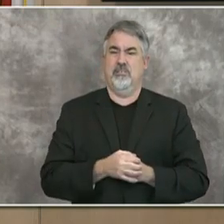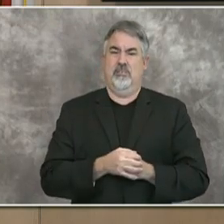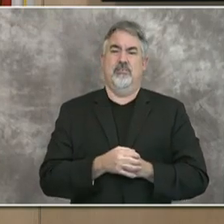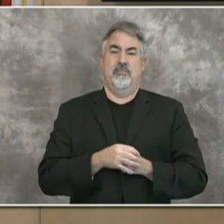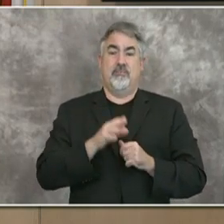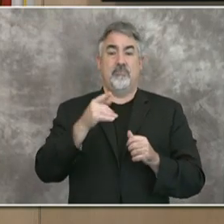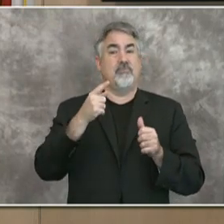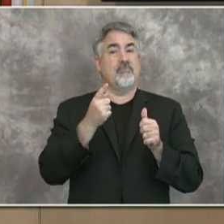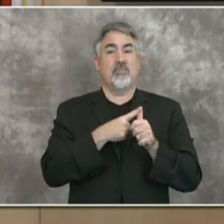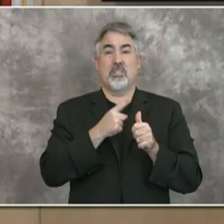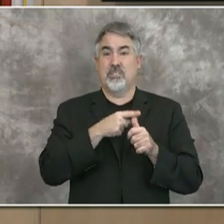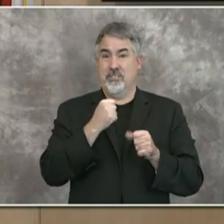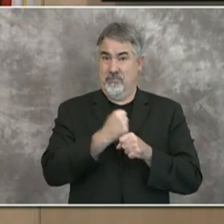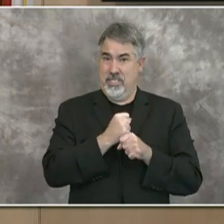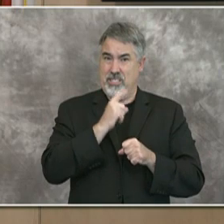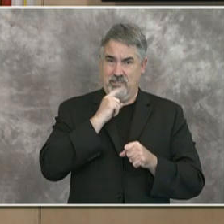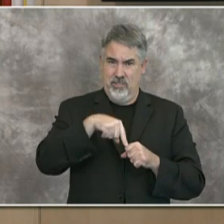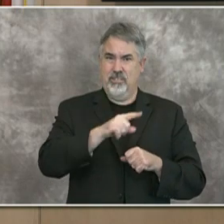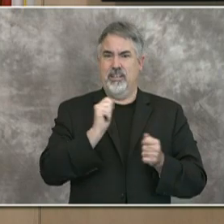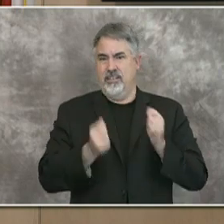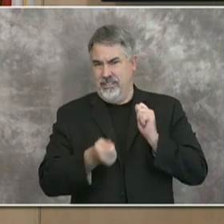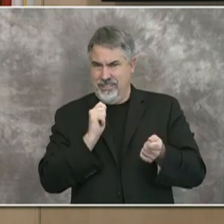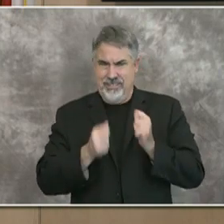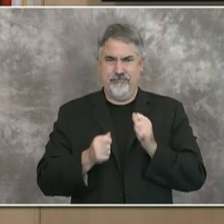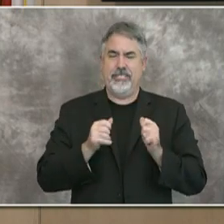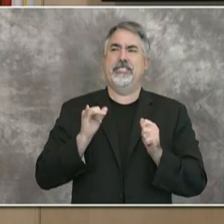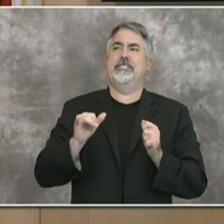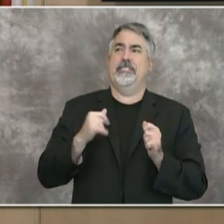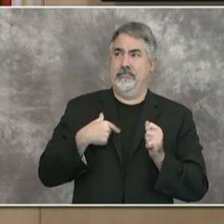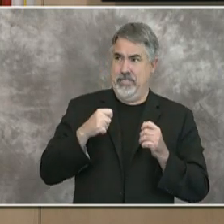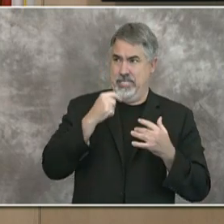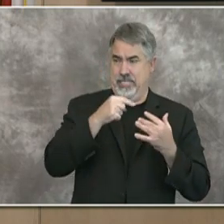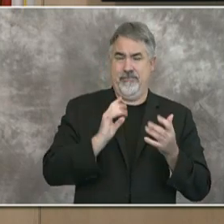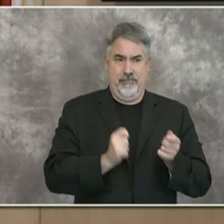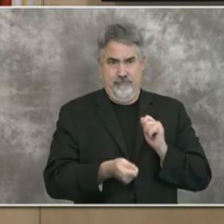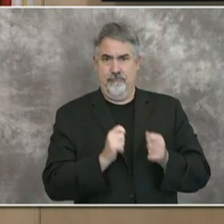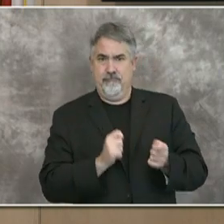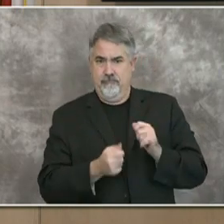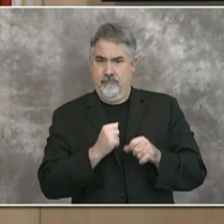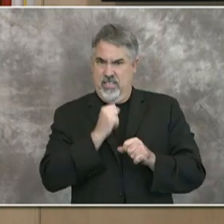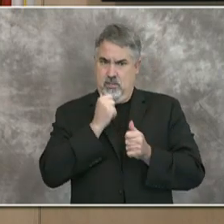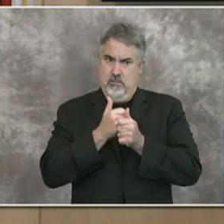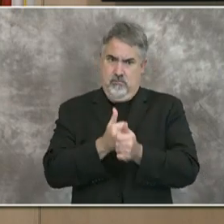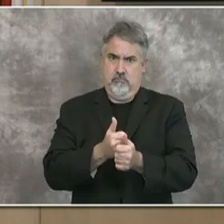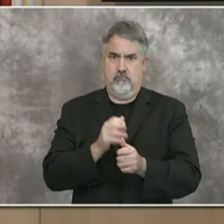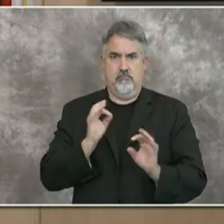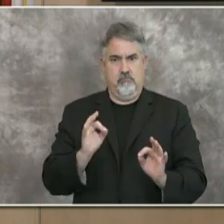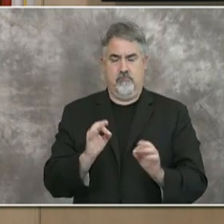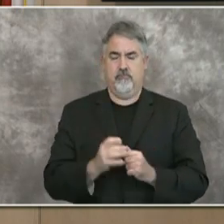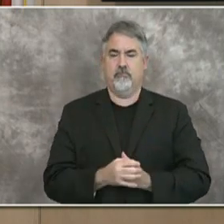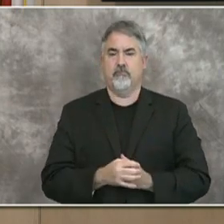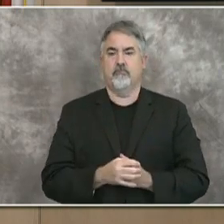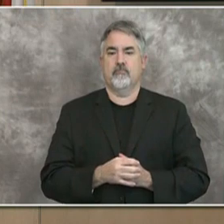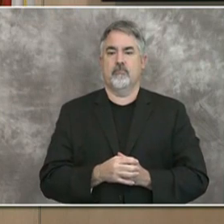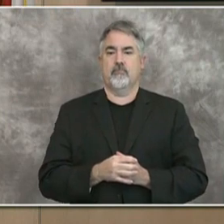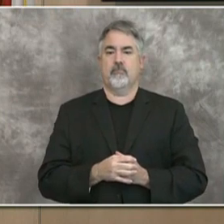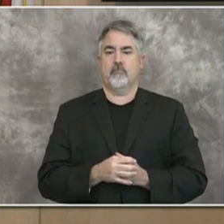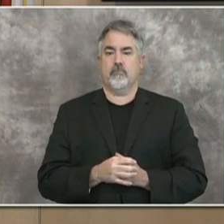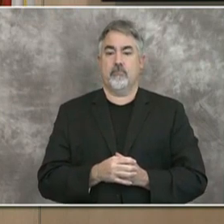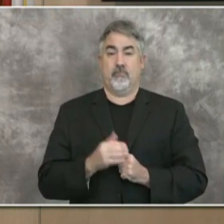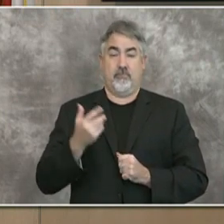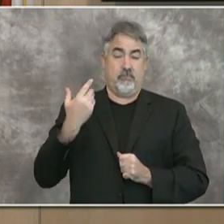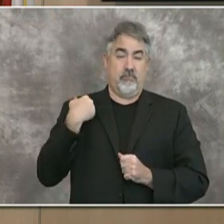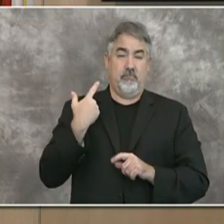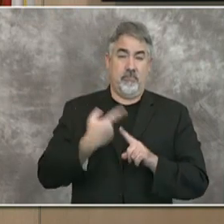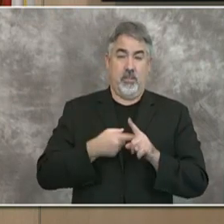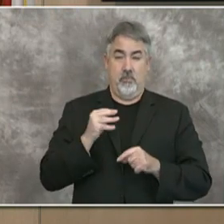mindset of adaptation and the continued actions around containment are put in place. It was in March, actually, we first started talking